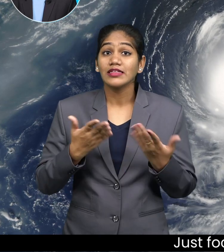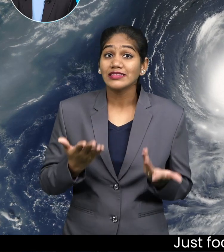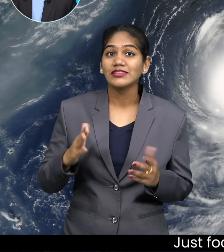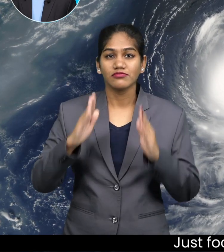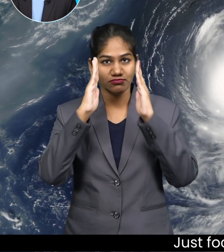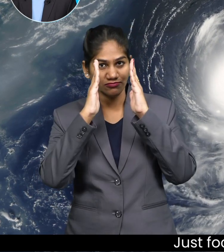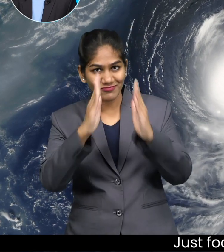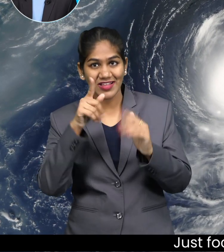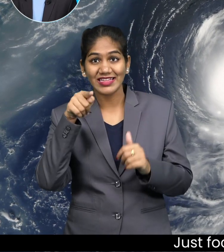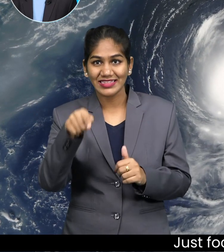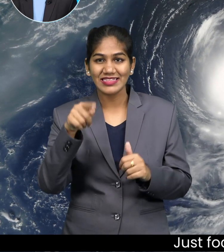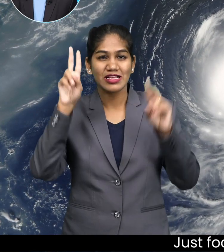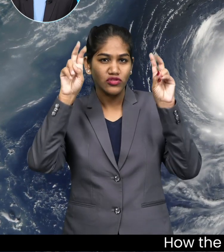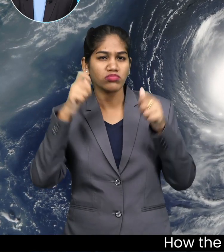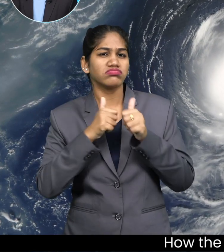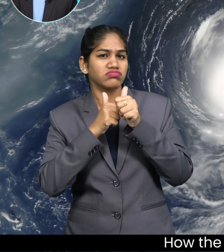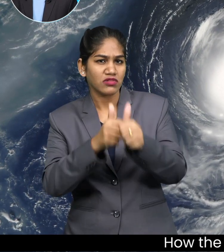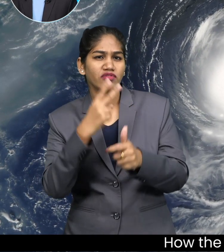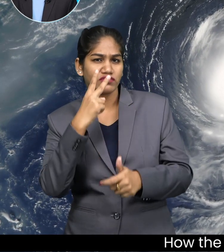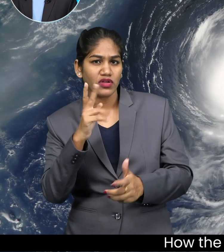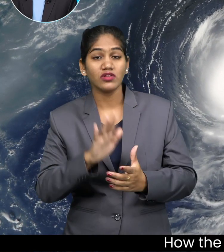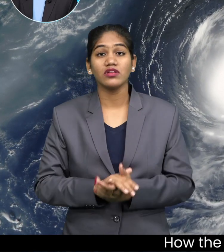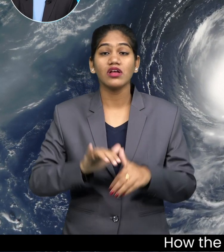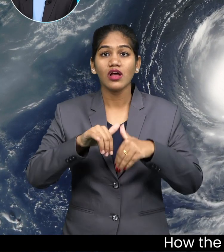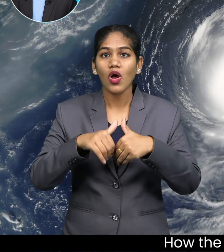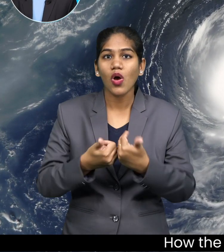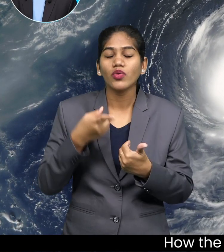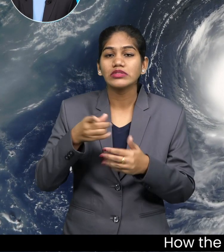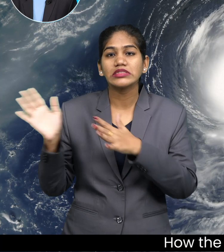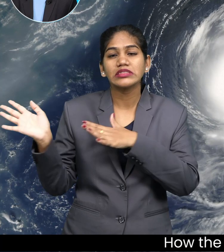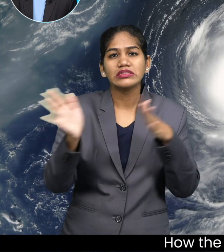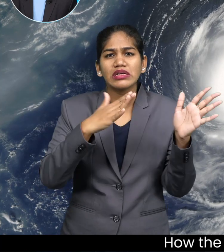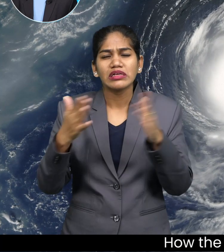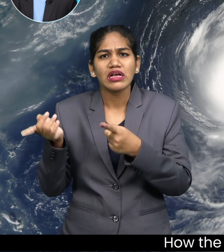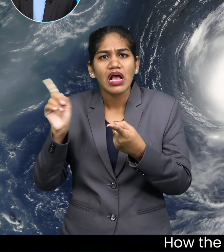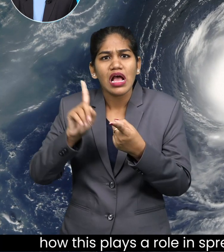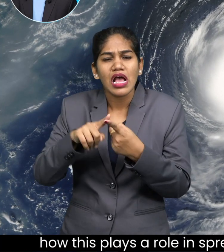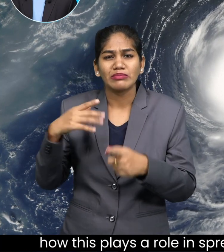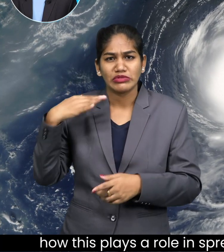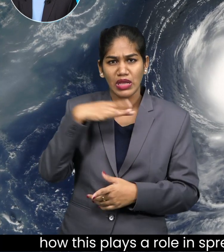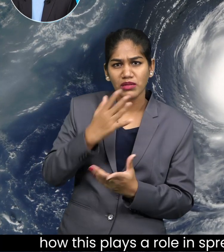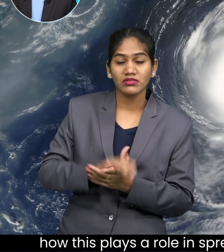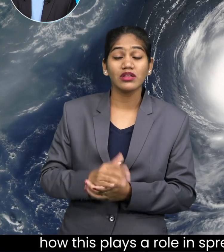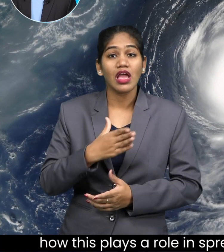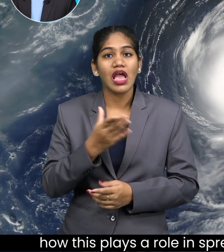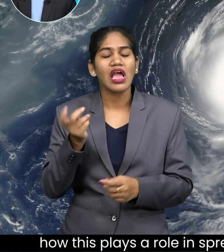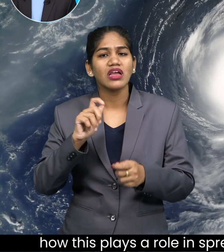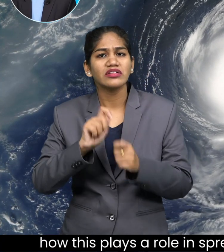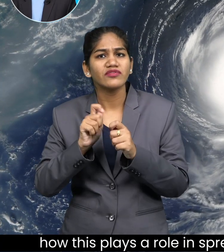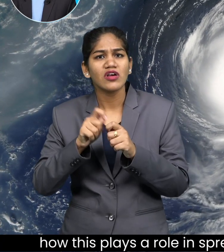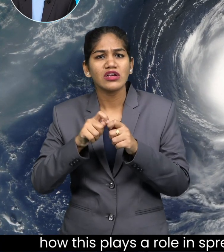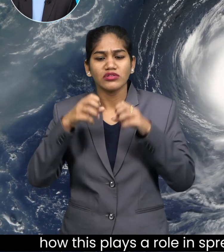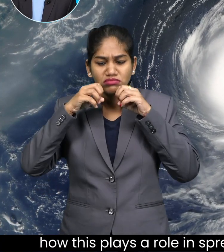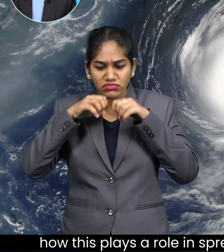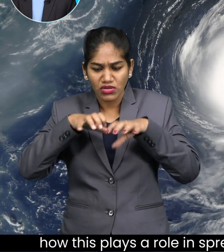Just focus on the following topic: how this air is getting polluted and plays a role in